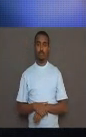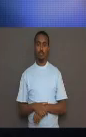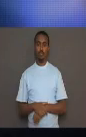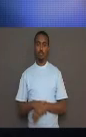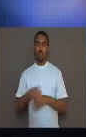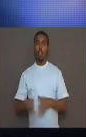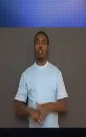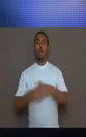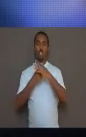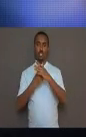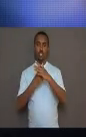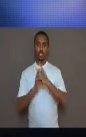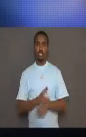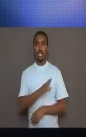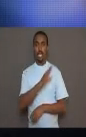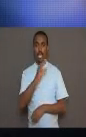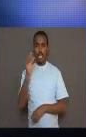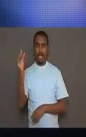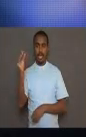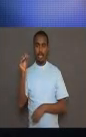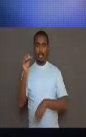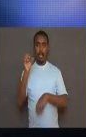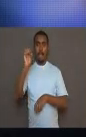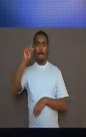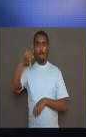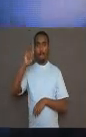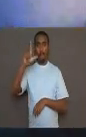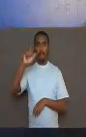launch, and planet.